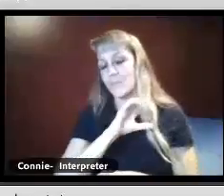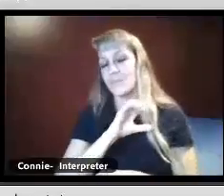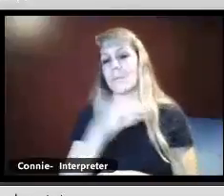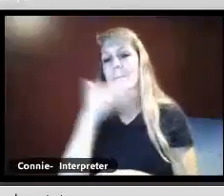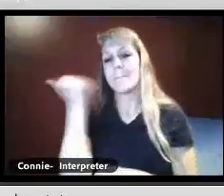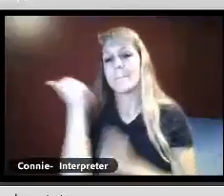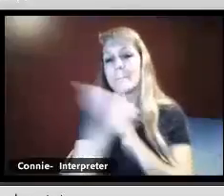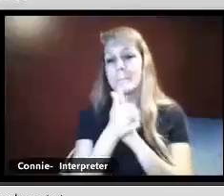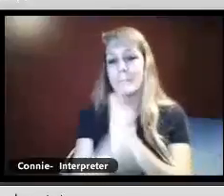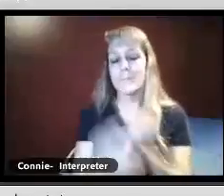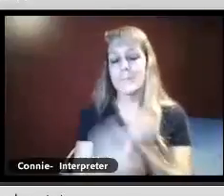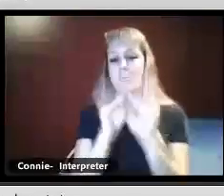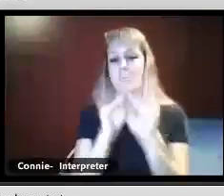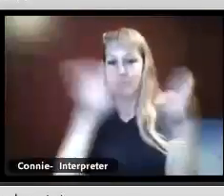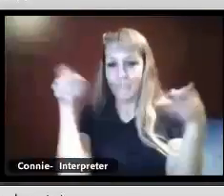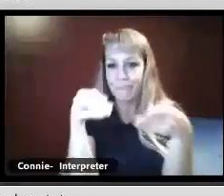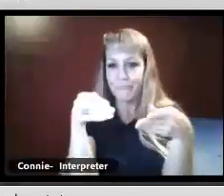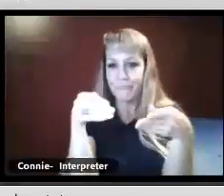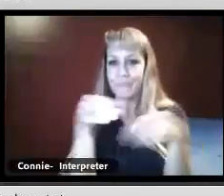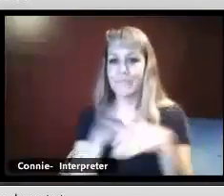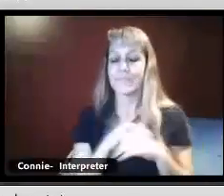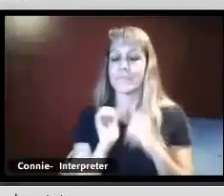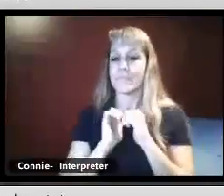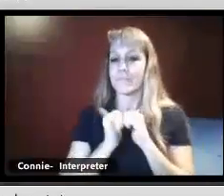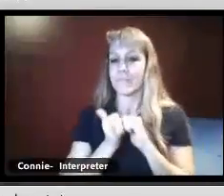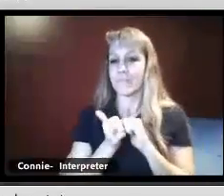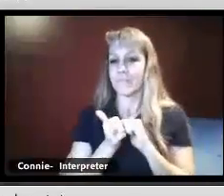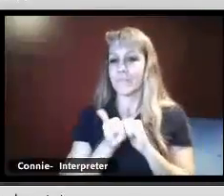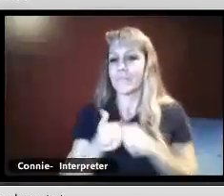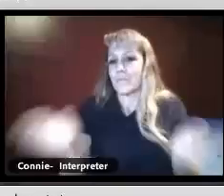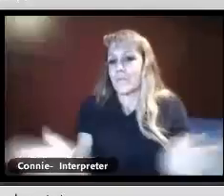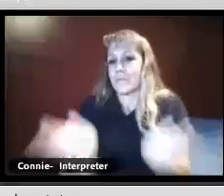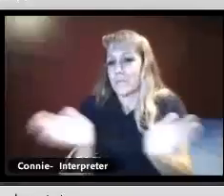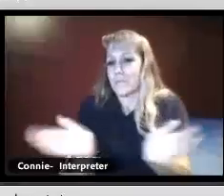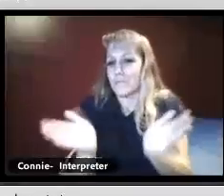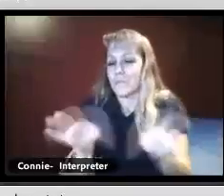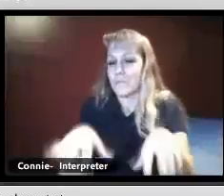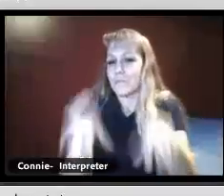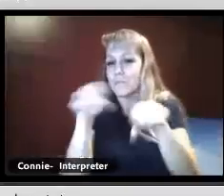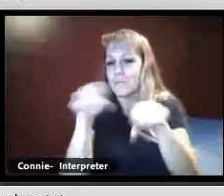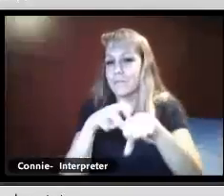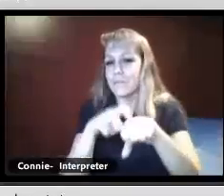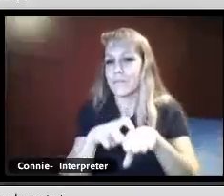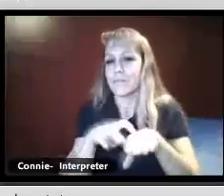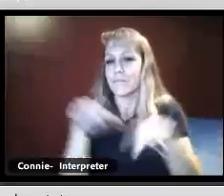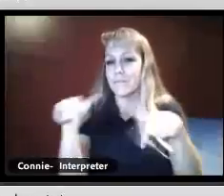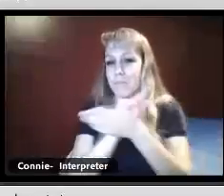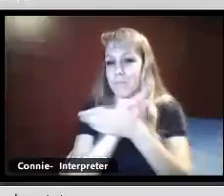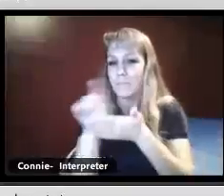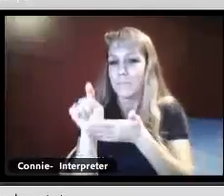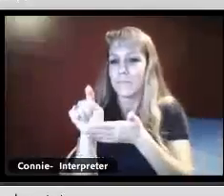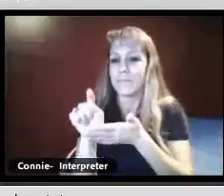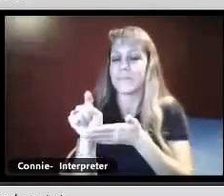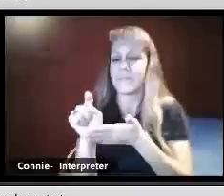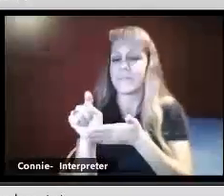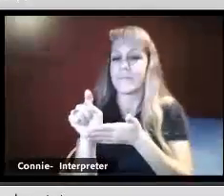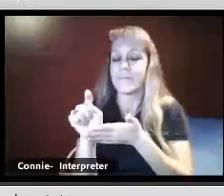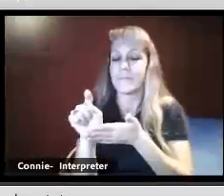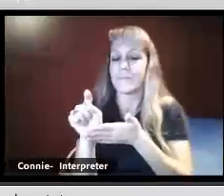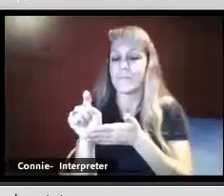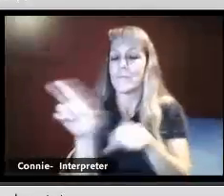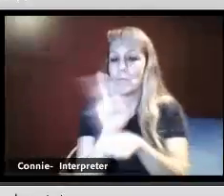more targeted way. So I encourage everyone to take some time this week to